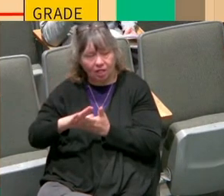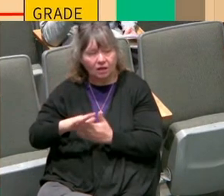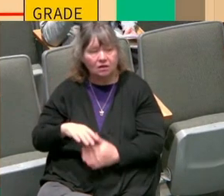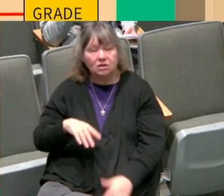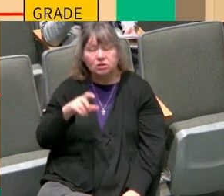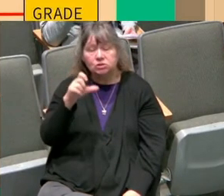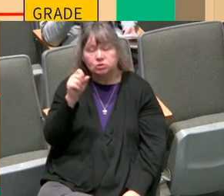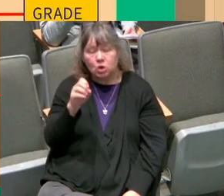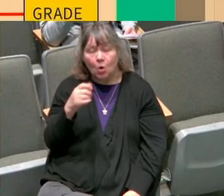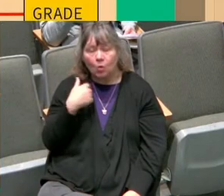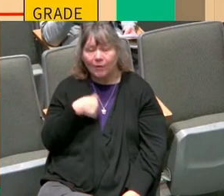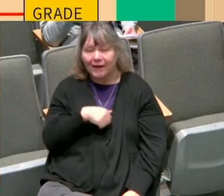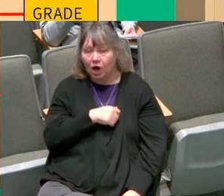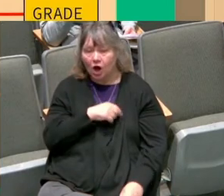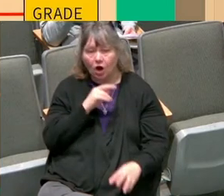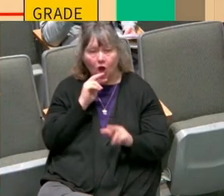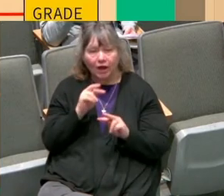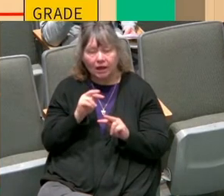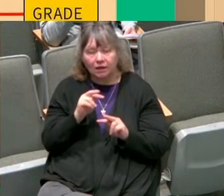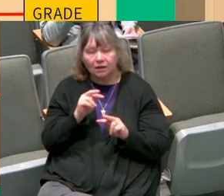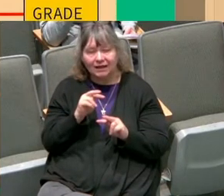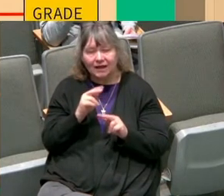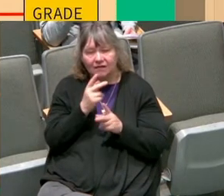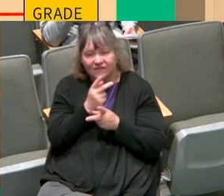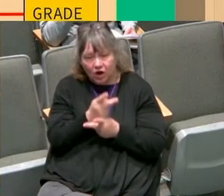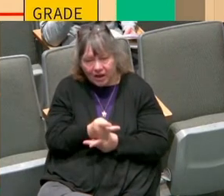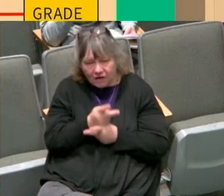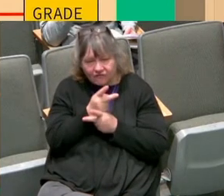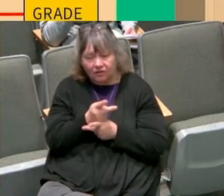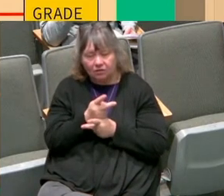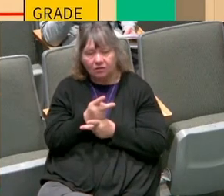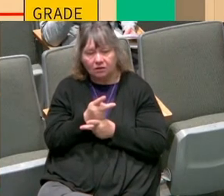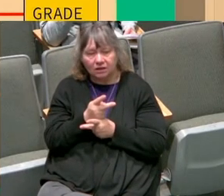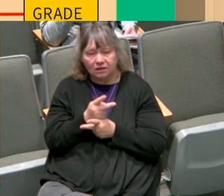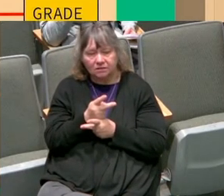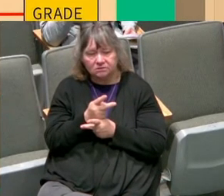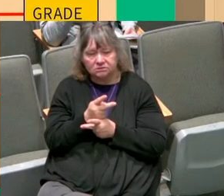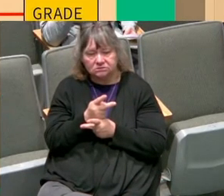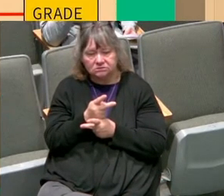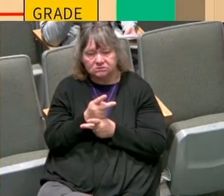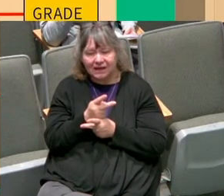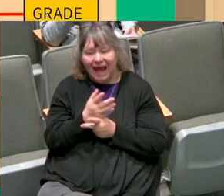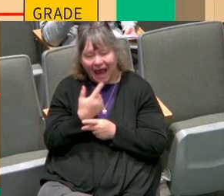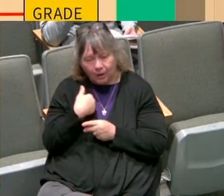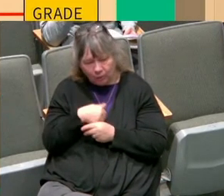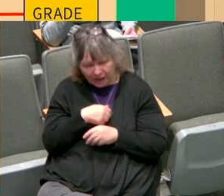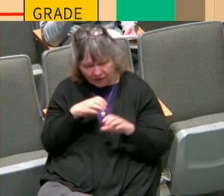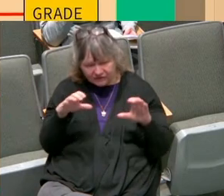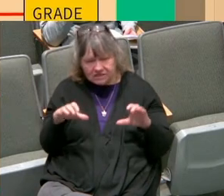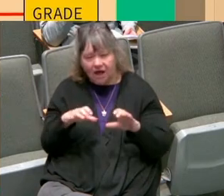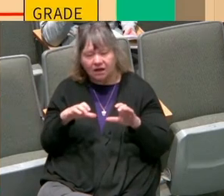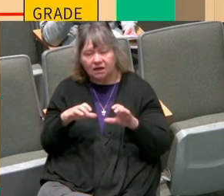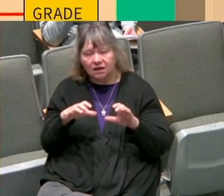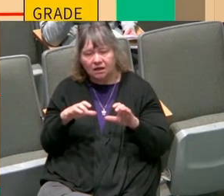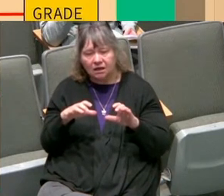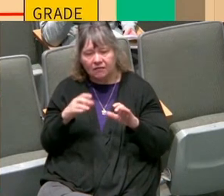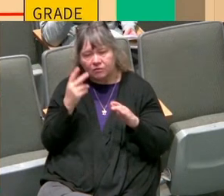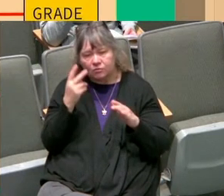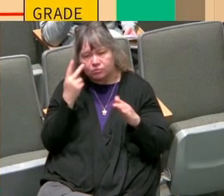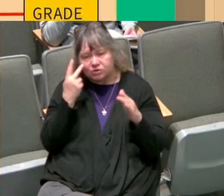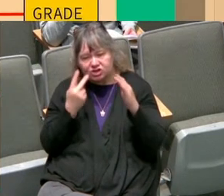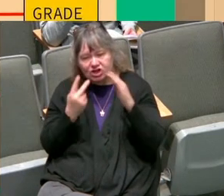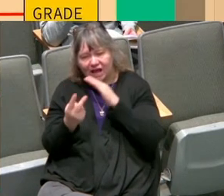so we are looking very carefully at this and um we've done the demographic